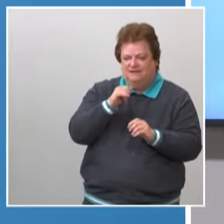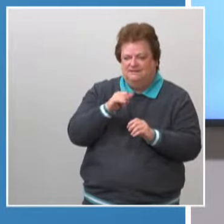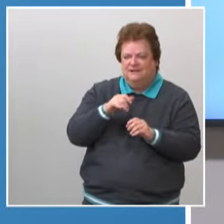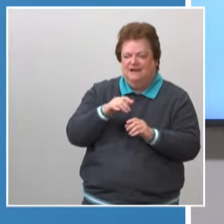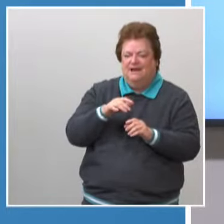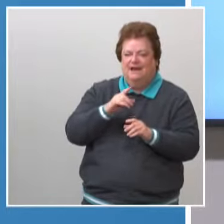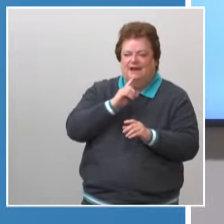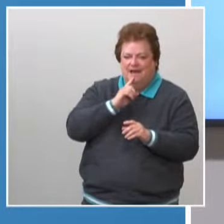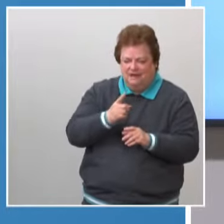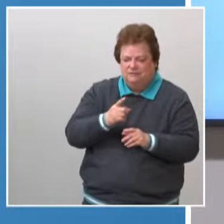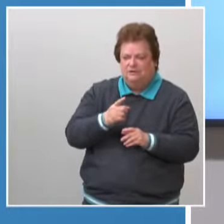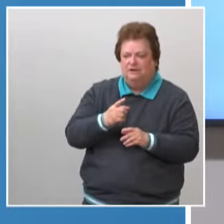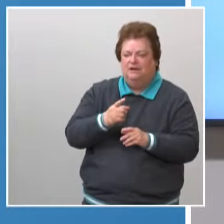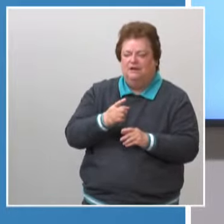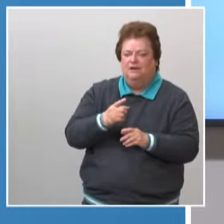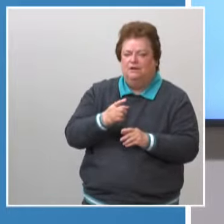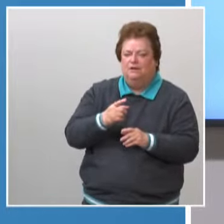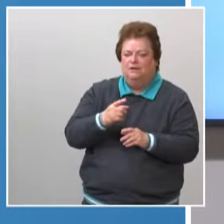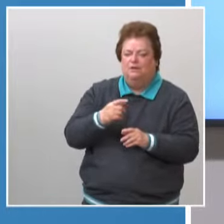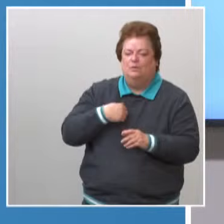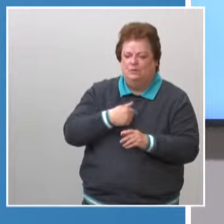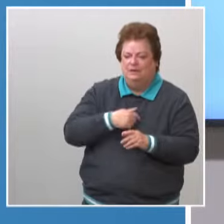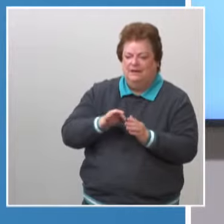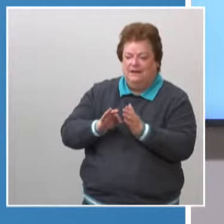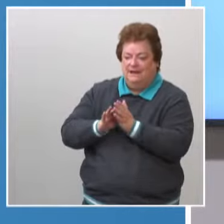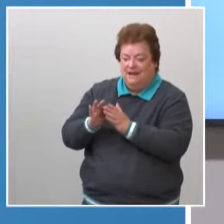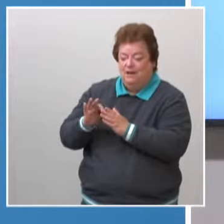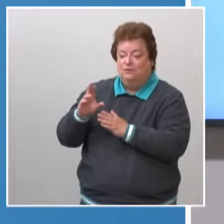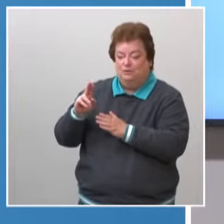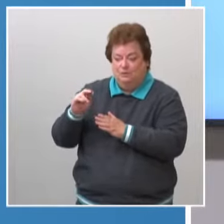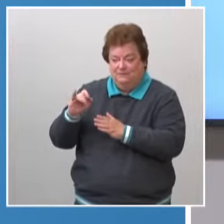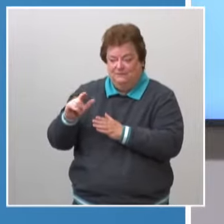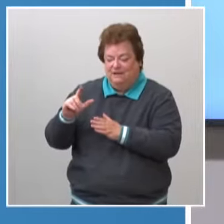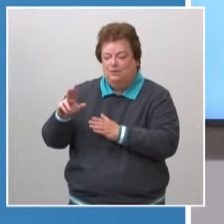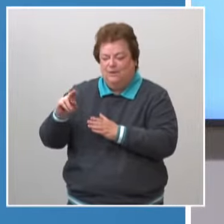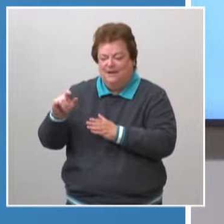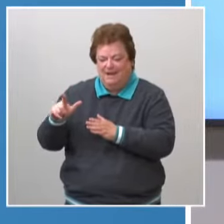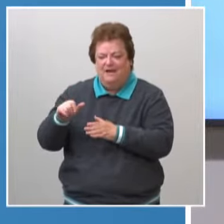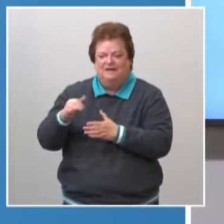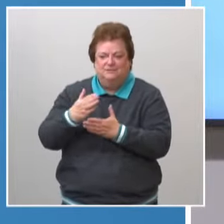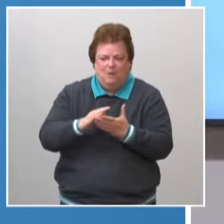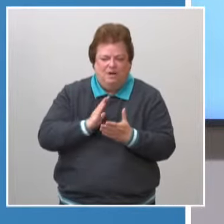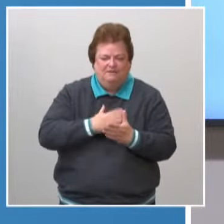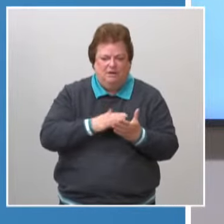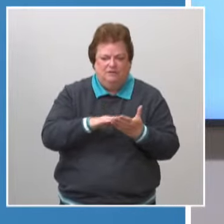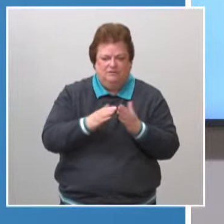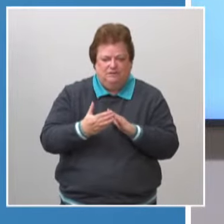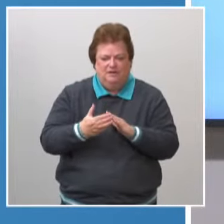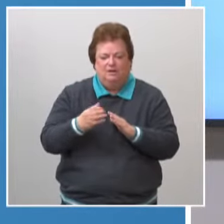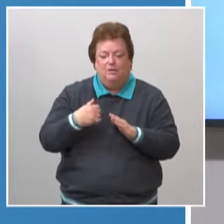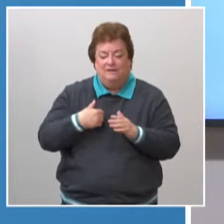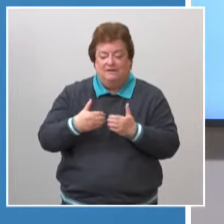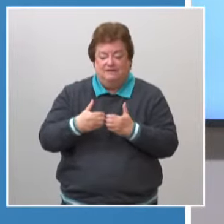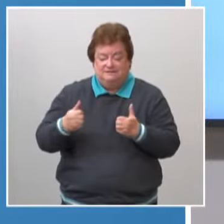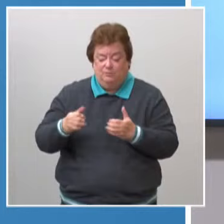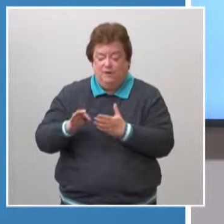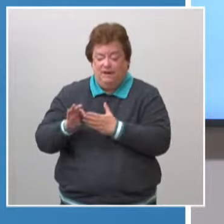are in, we count the university as part of our community, but we have a separate count for